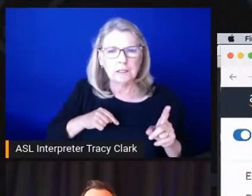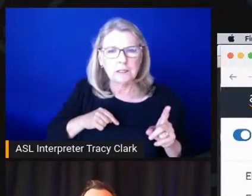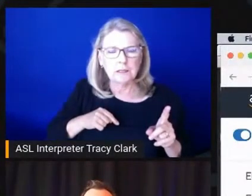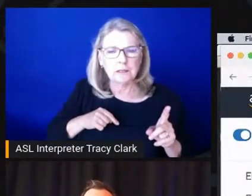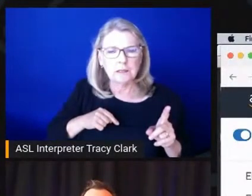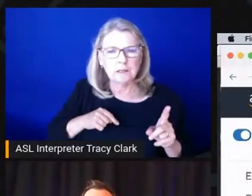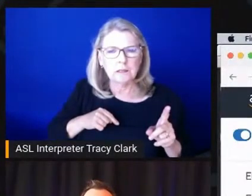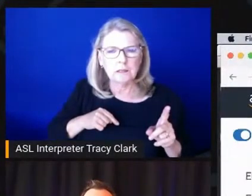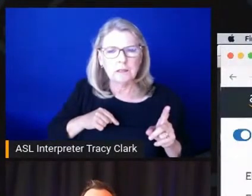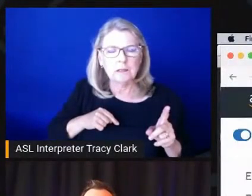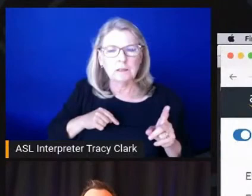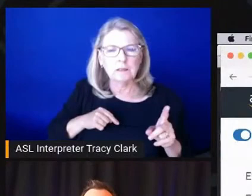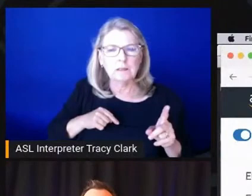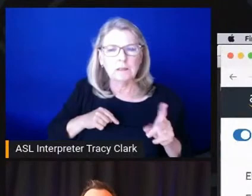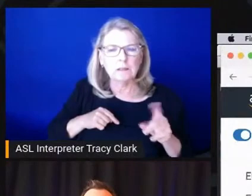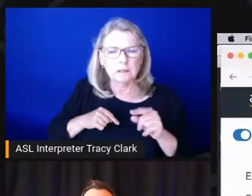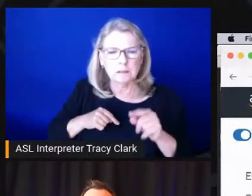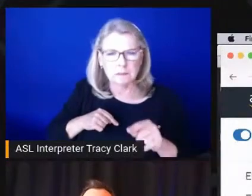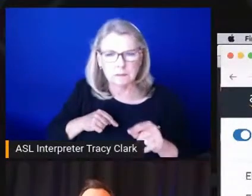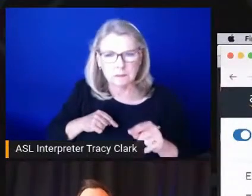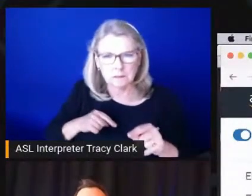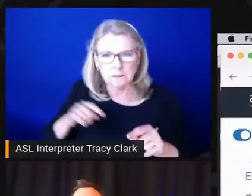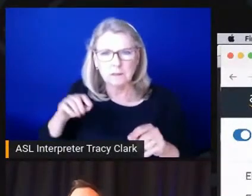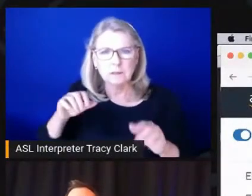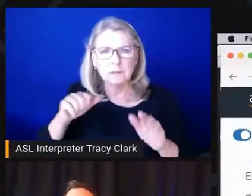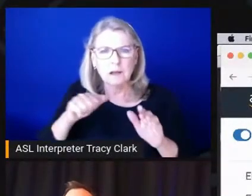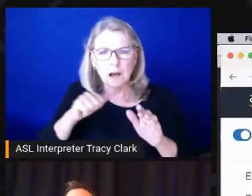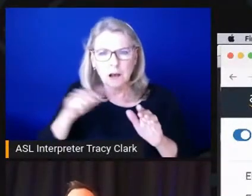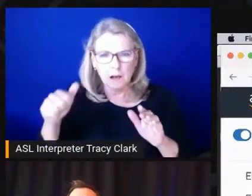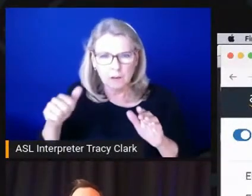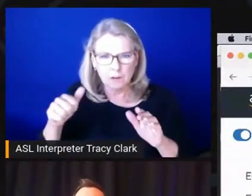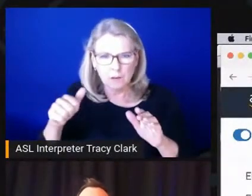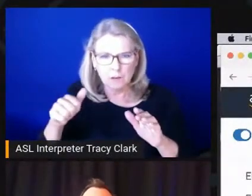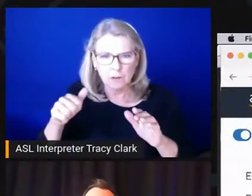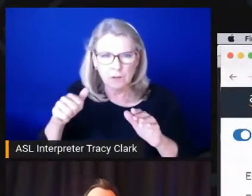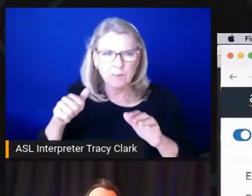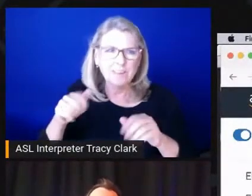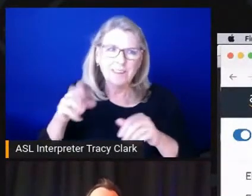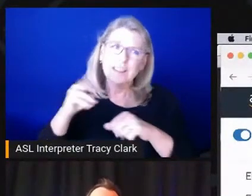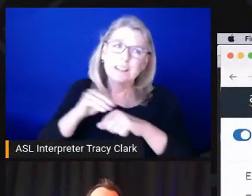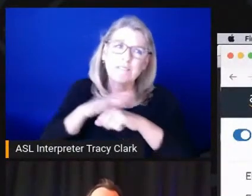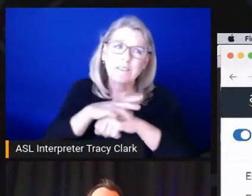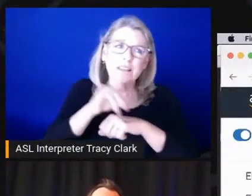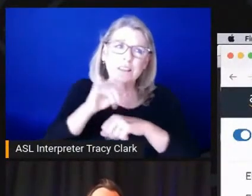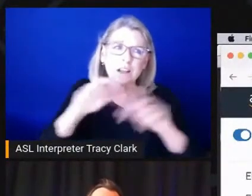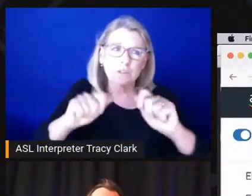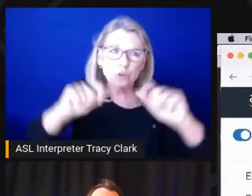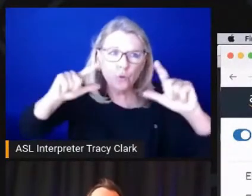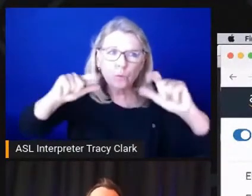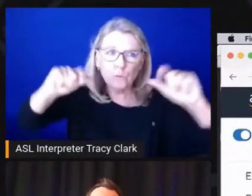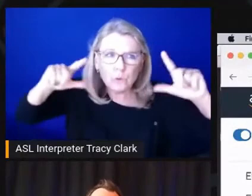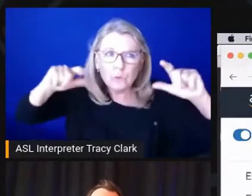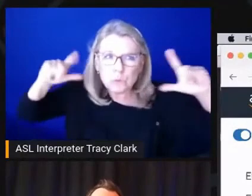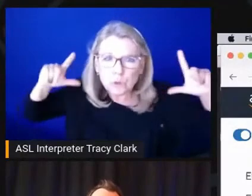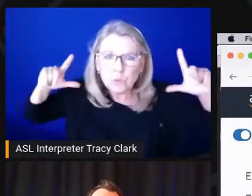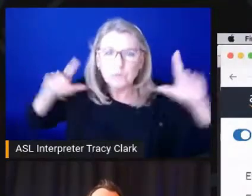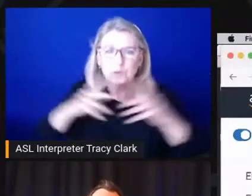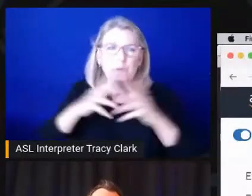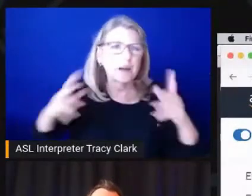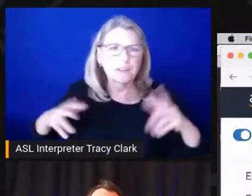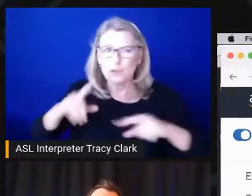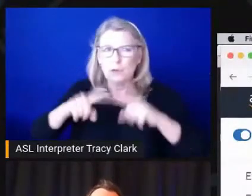So this is the other effect of zooming in too much. Okay, so you will see all of the IP addresses. These are